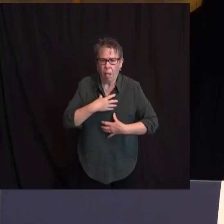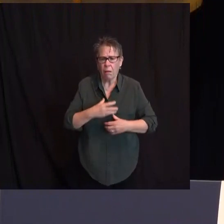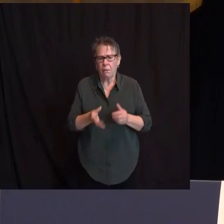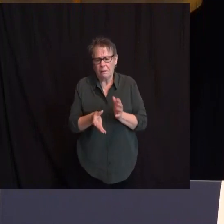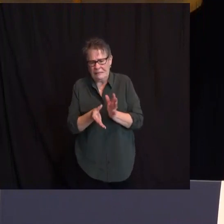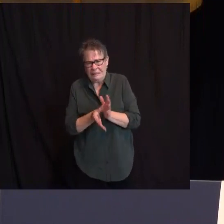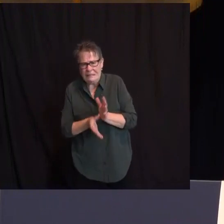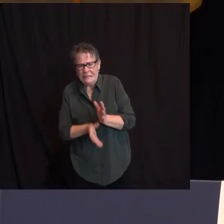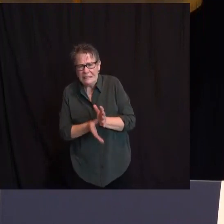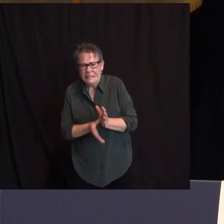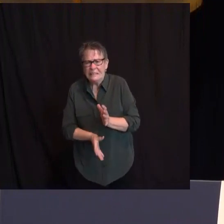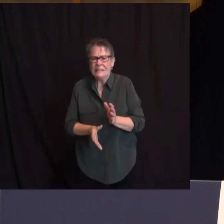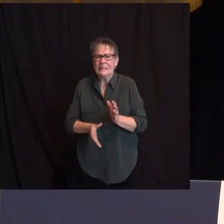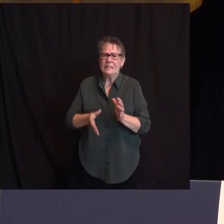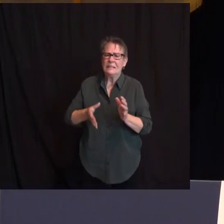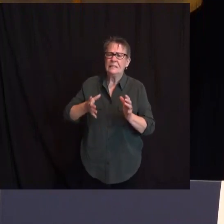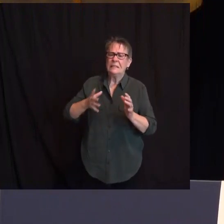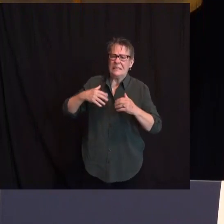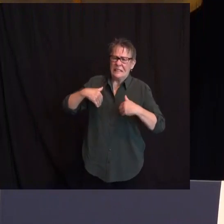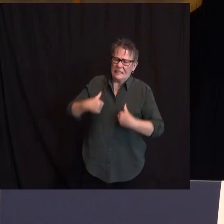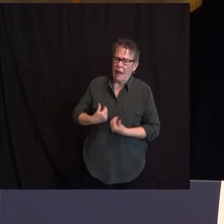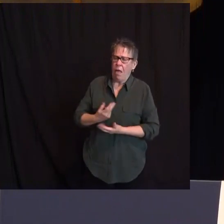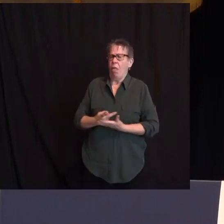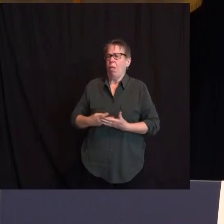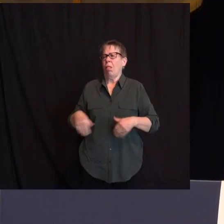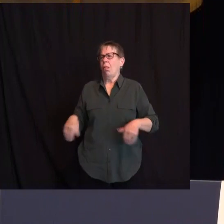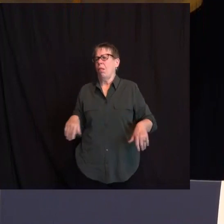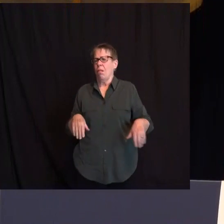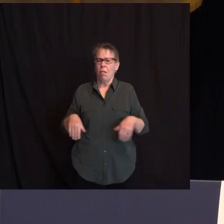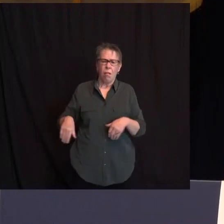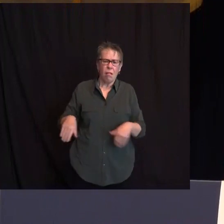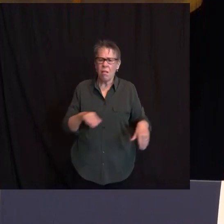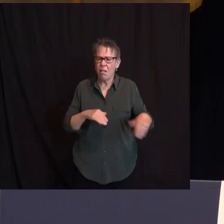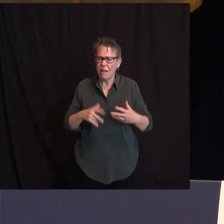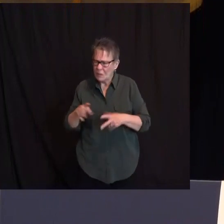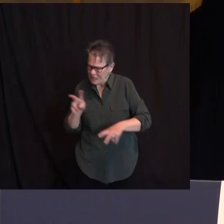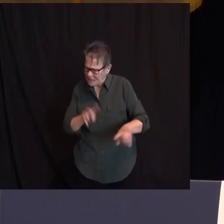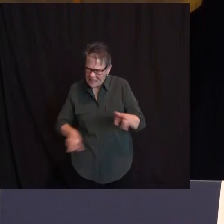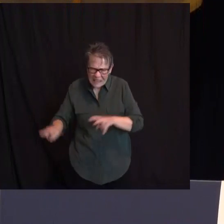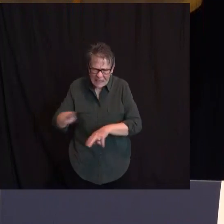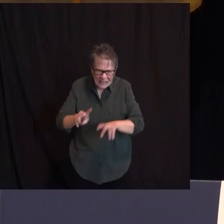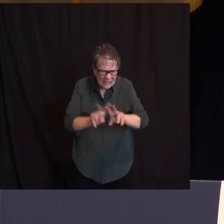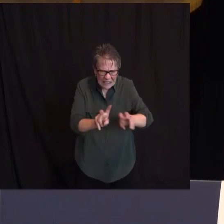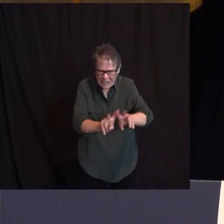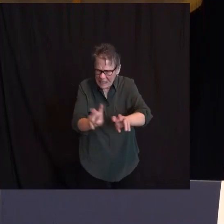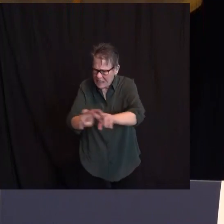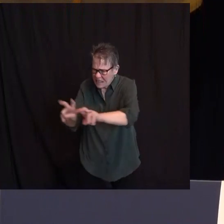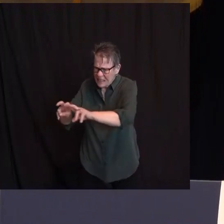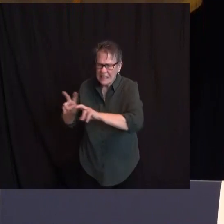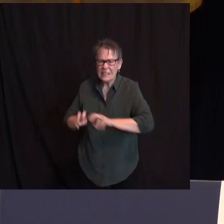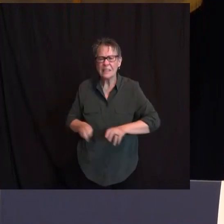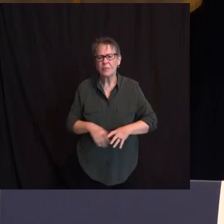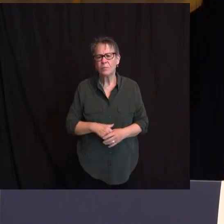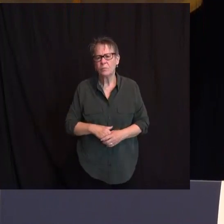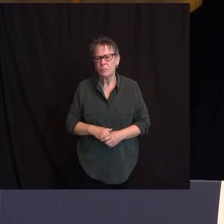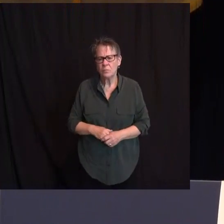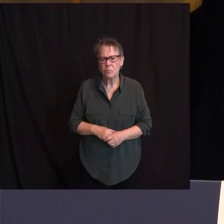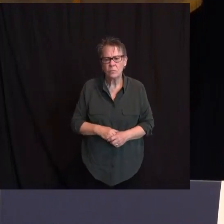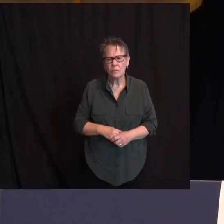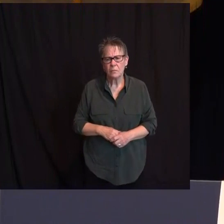for transfer of patients based on the prevalence of the disease in the facility. The transfer of patients will go